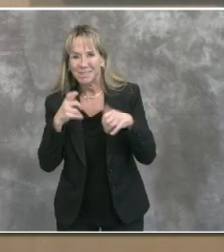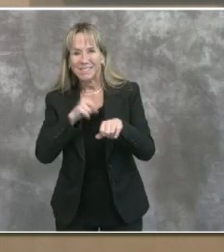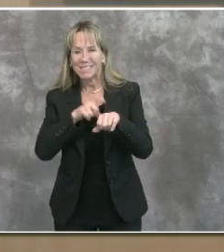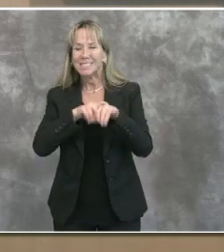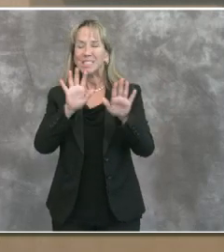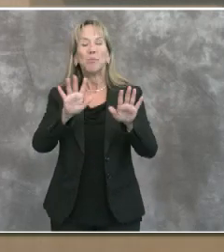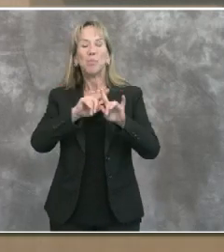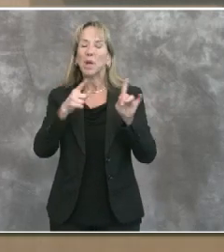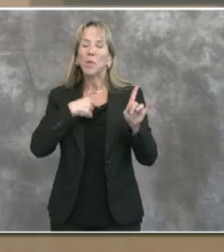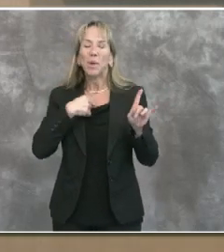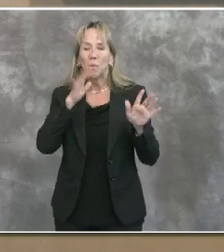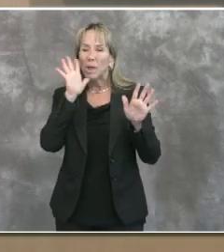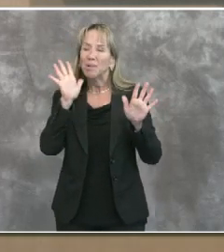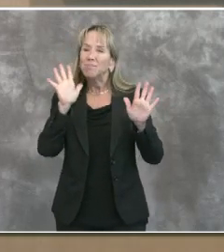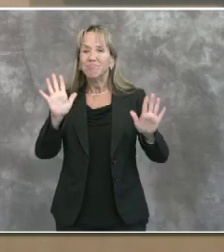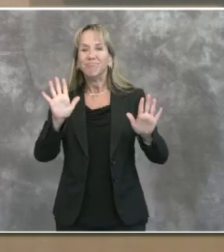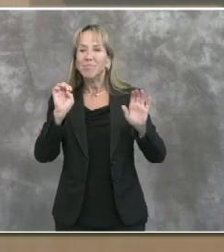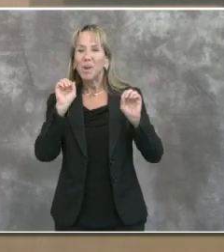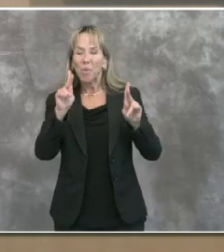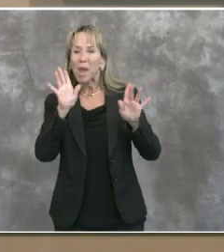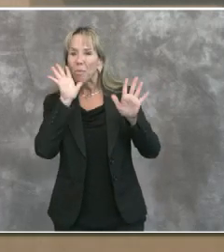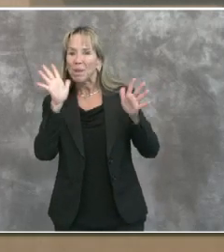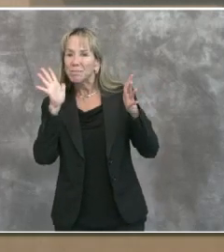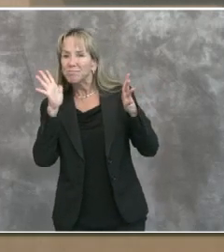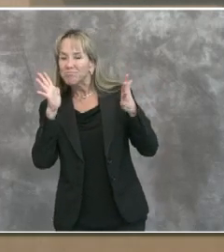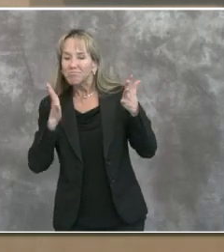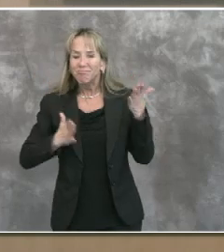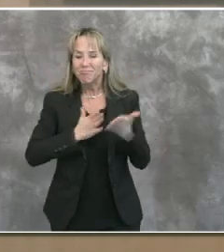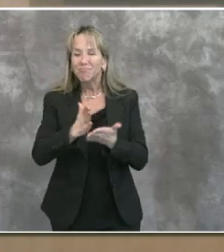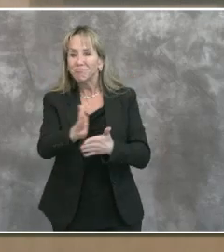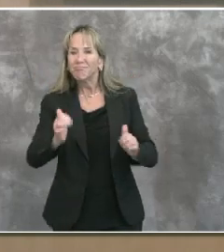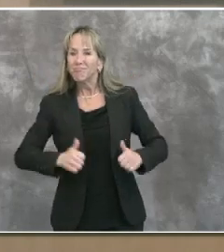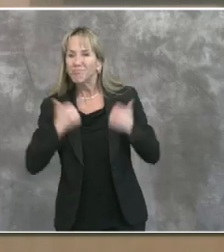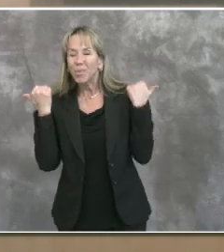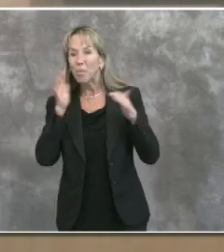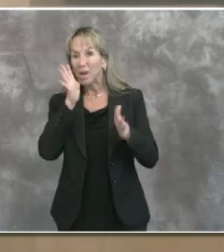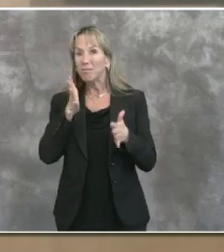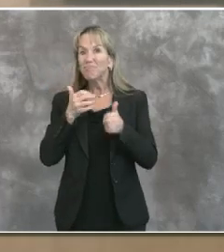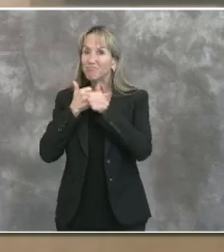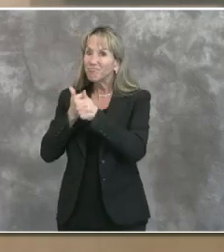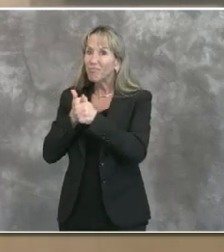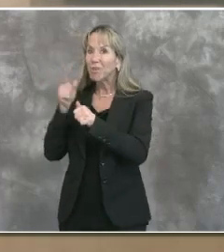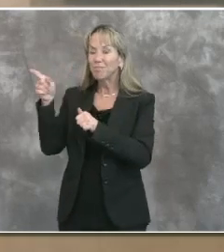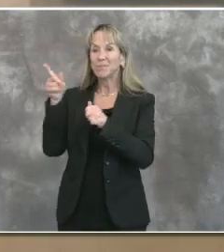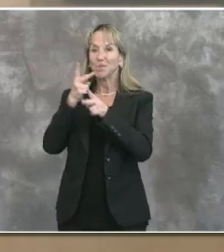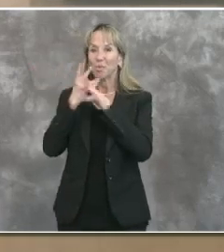We're going to come out of this and follow the advice of the supervisors in the county. Thank you.